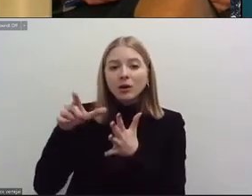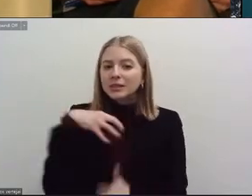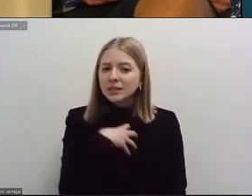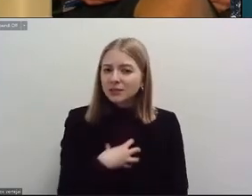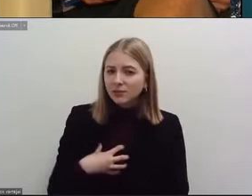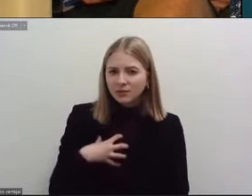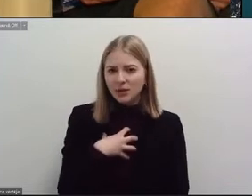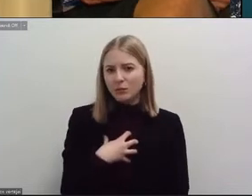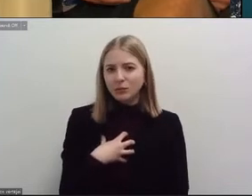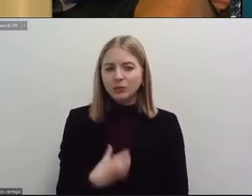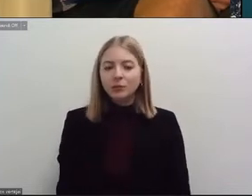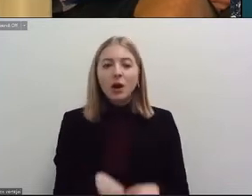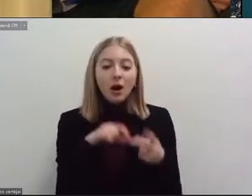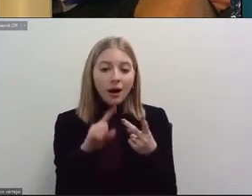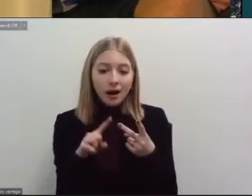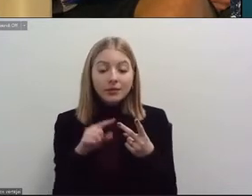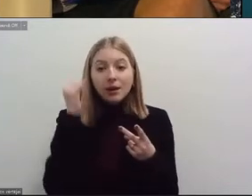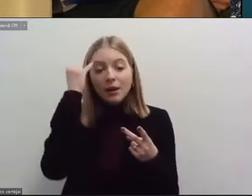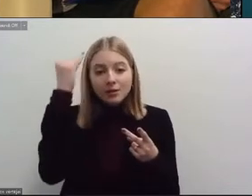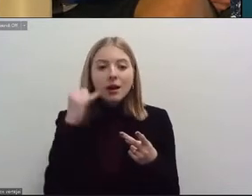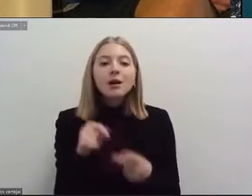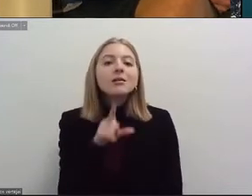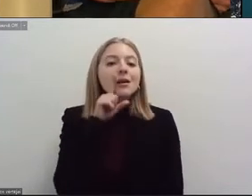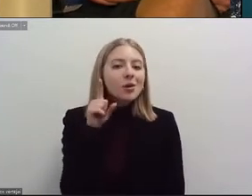amazing teenager time.